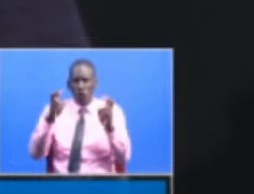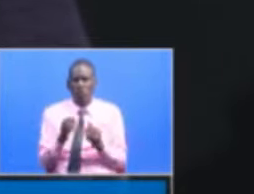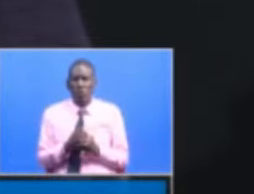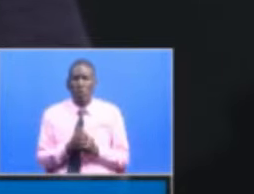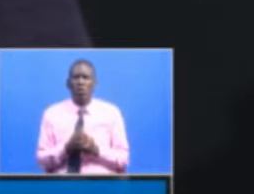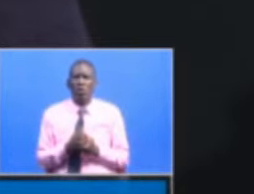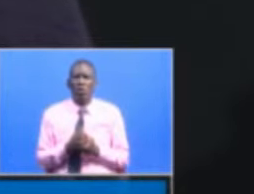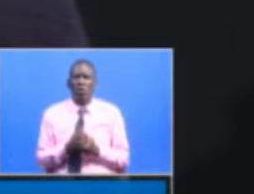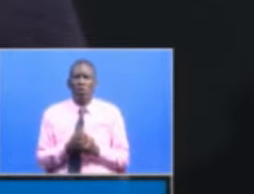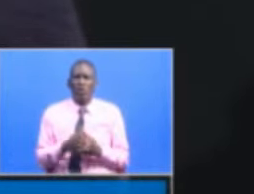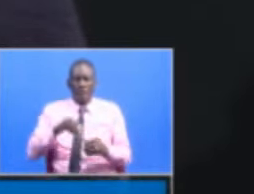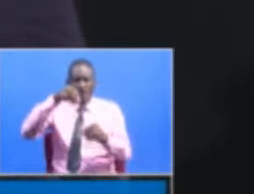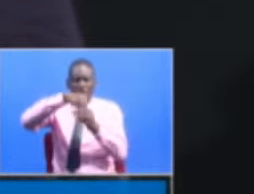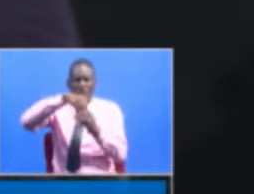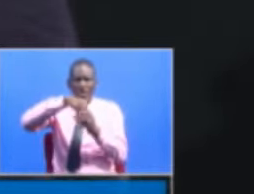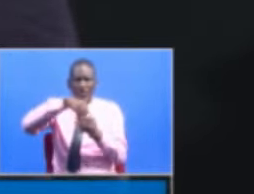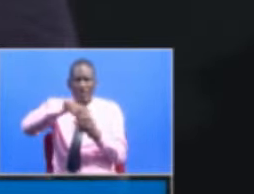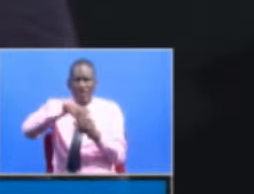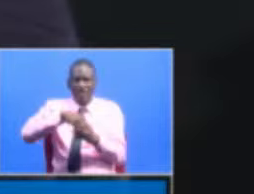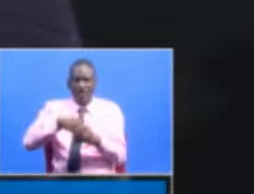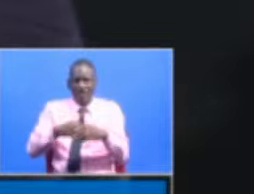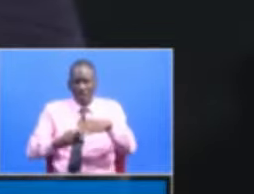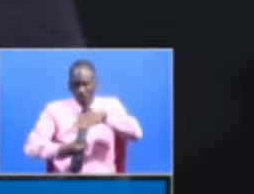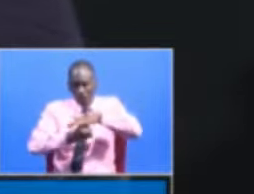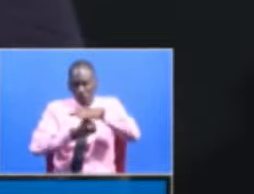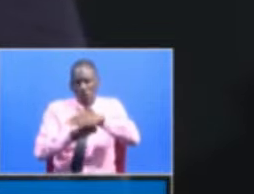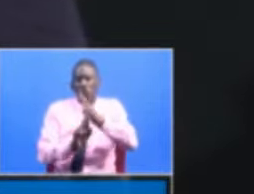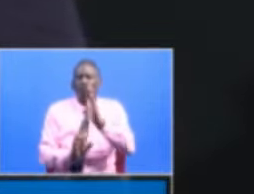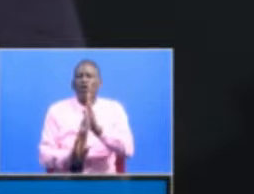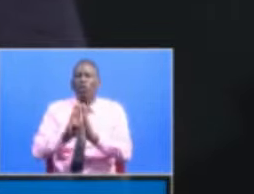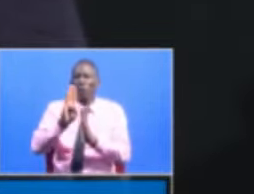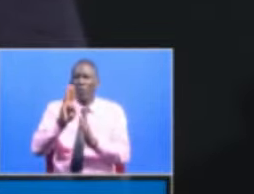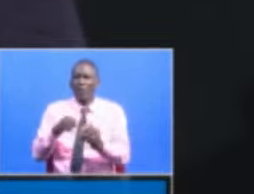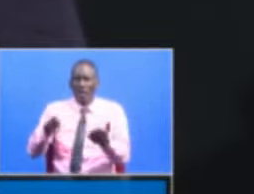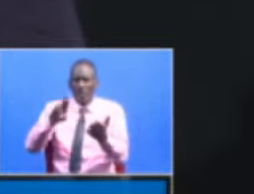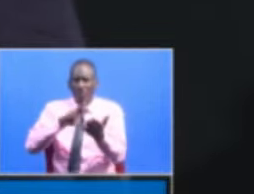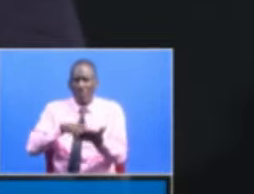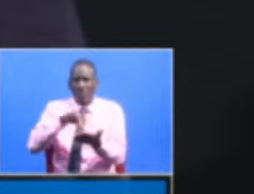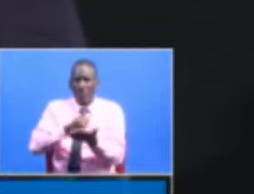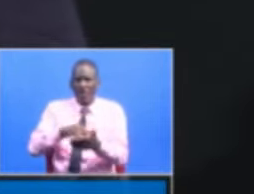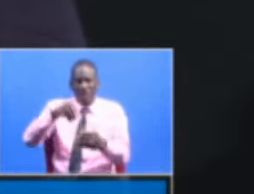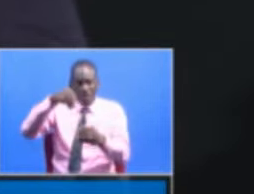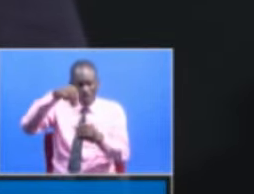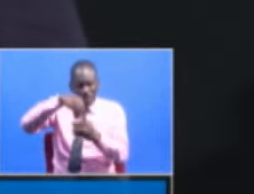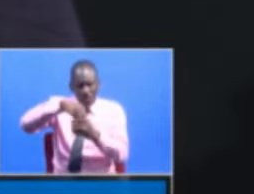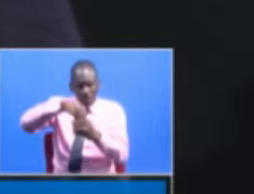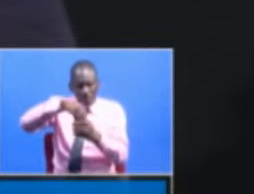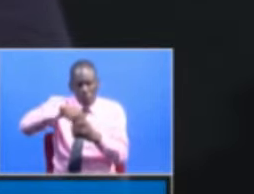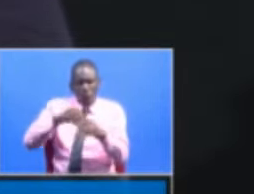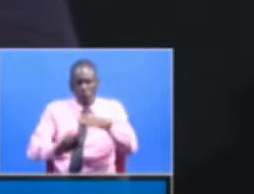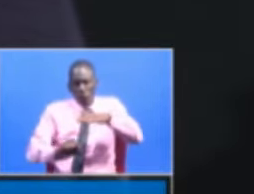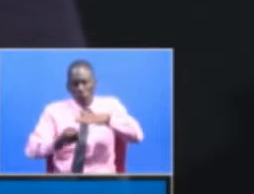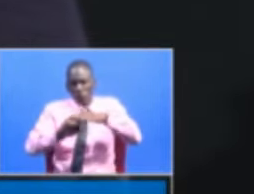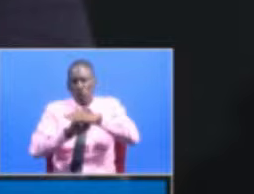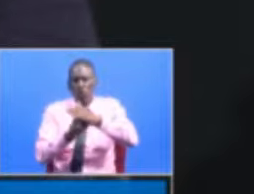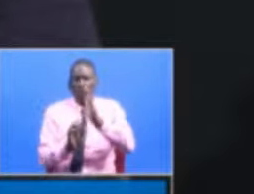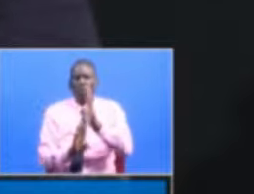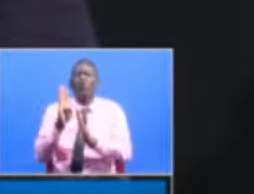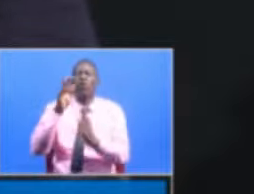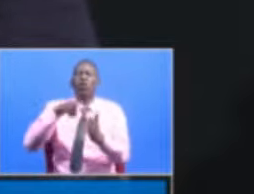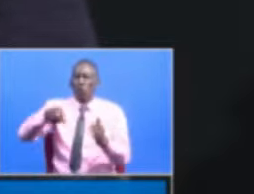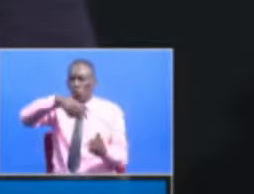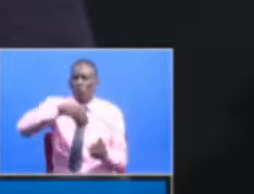is investment in the foundation for development. Mm-hmm. I repeat that, investment in the foundation for development. What has been seen over time is that